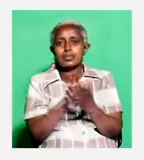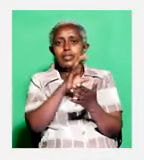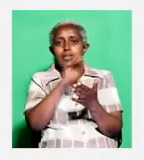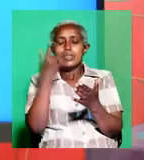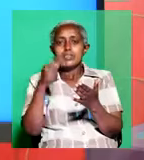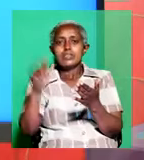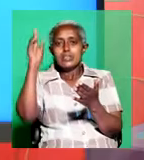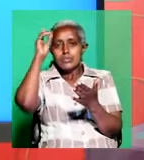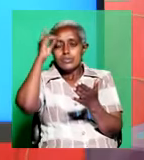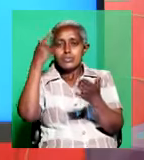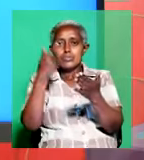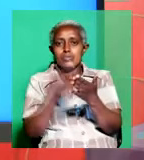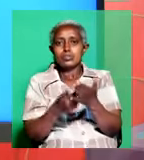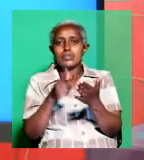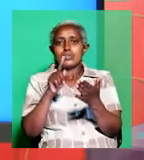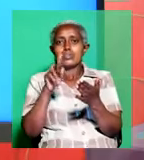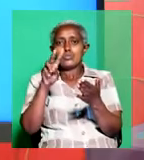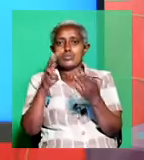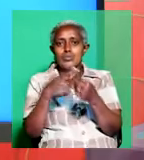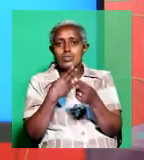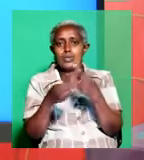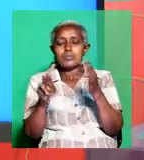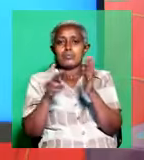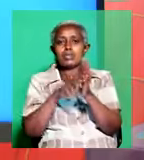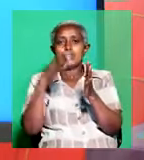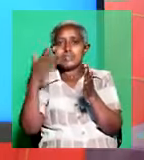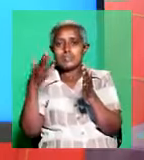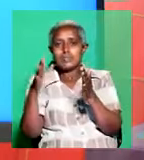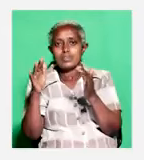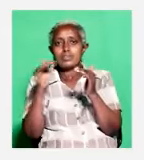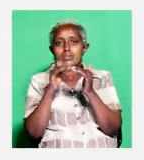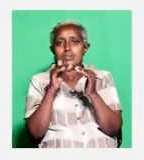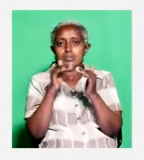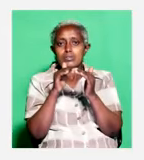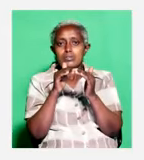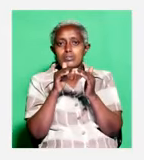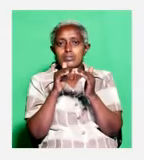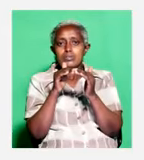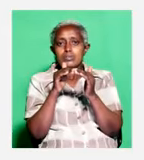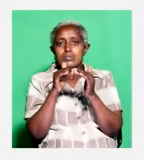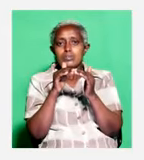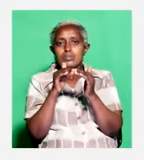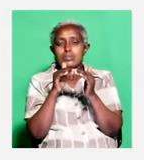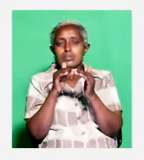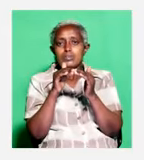And the derivative of this one, 2 times minus 15 is this